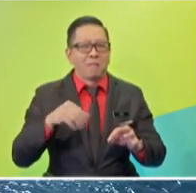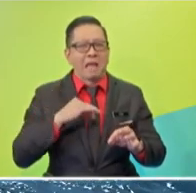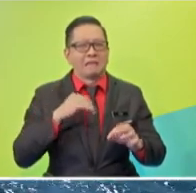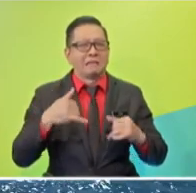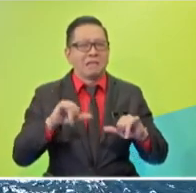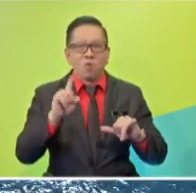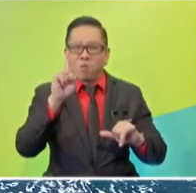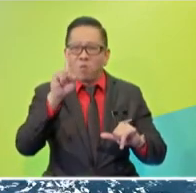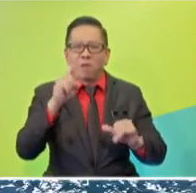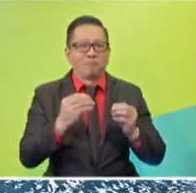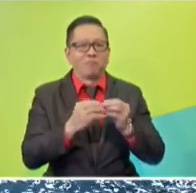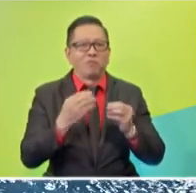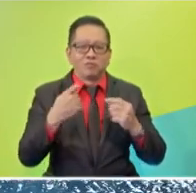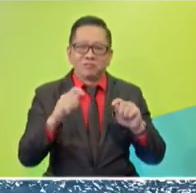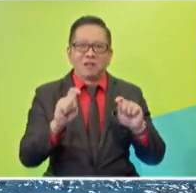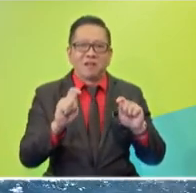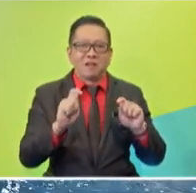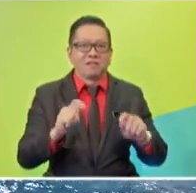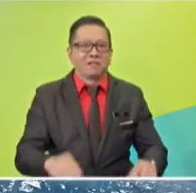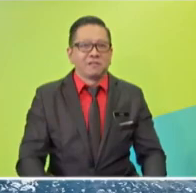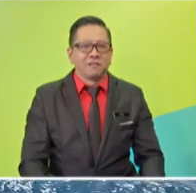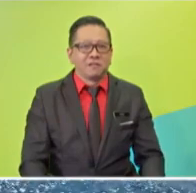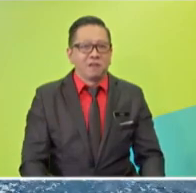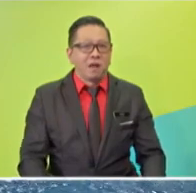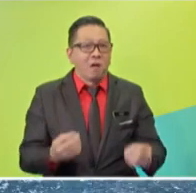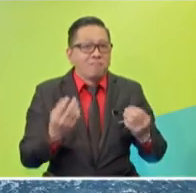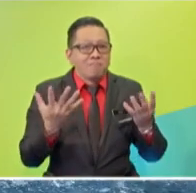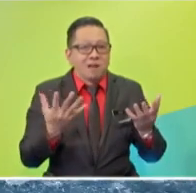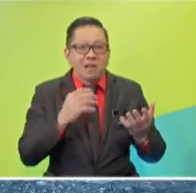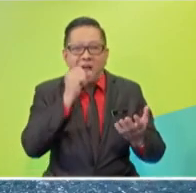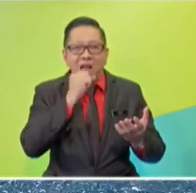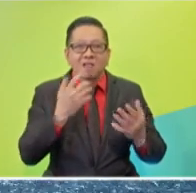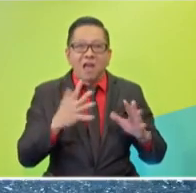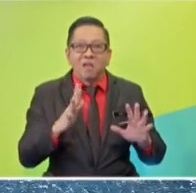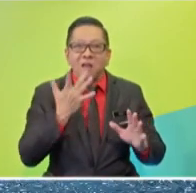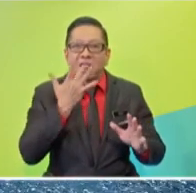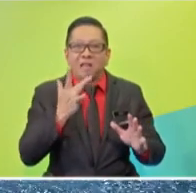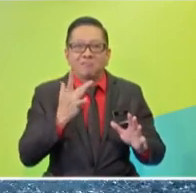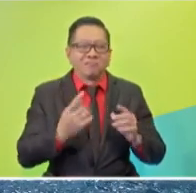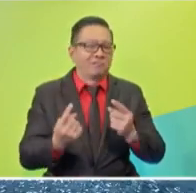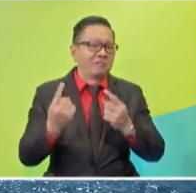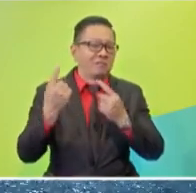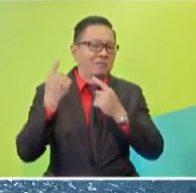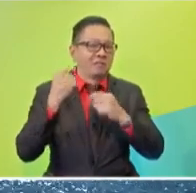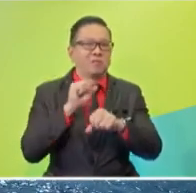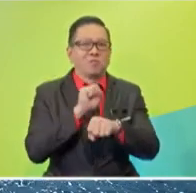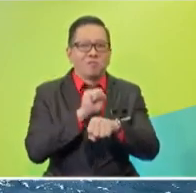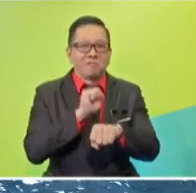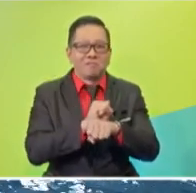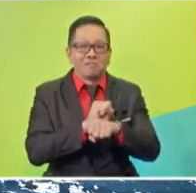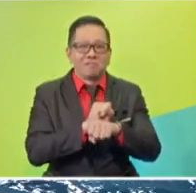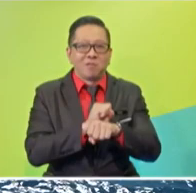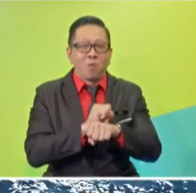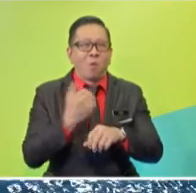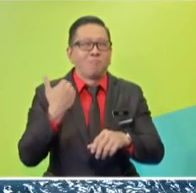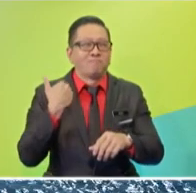got one more to try. How much ice cream have you tasted since you got this job? Well, I've